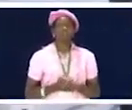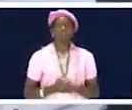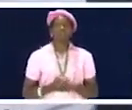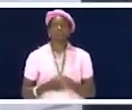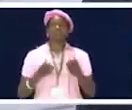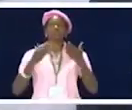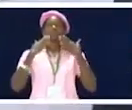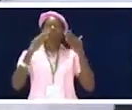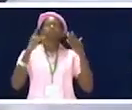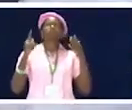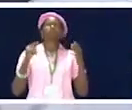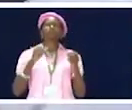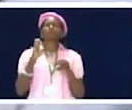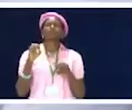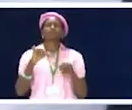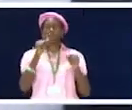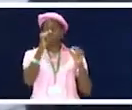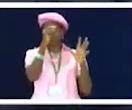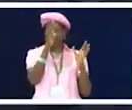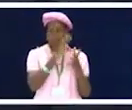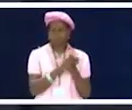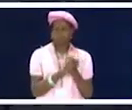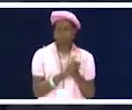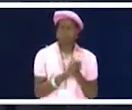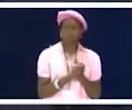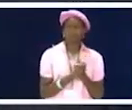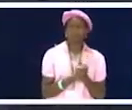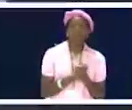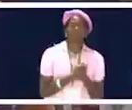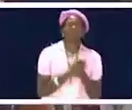Thank you, whatever.